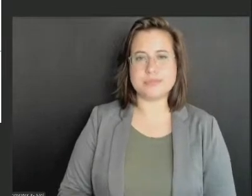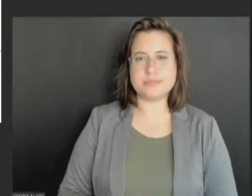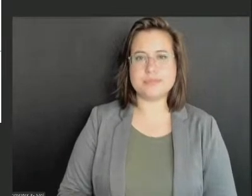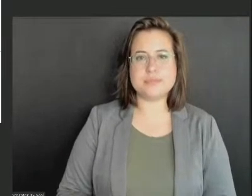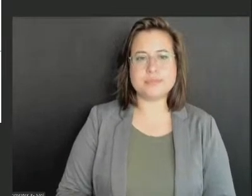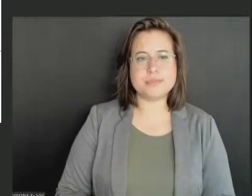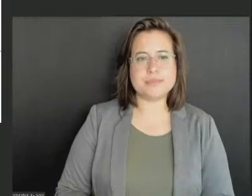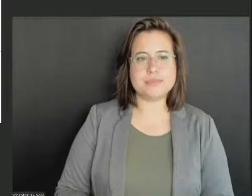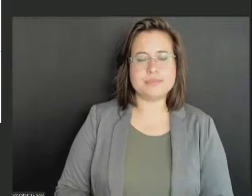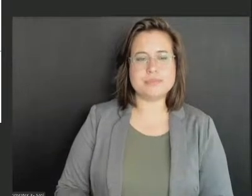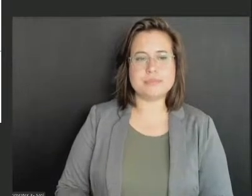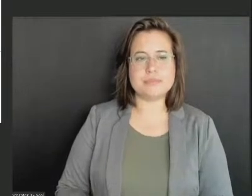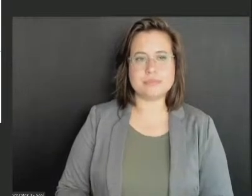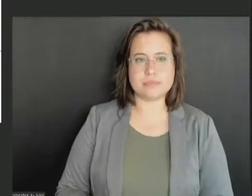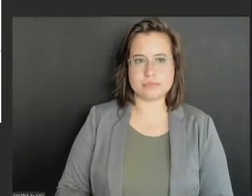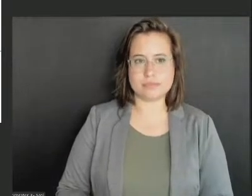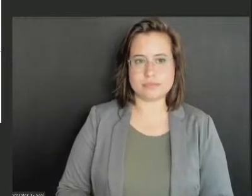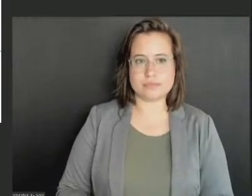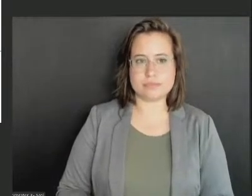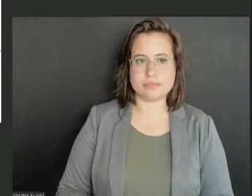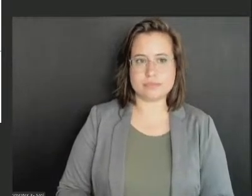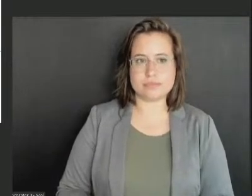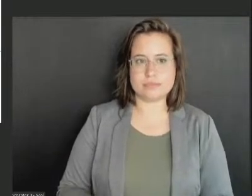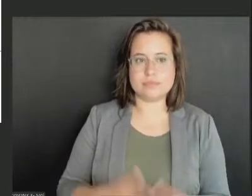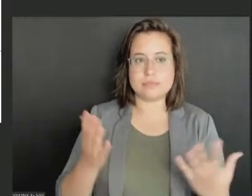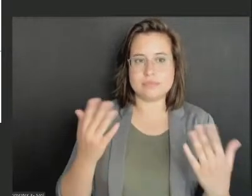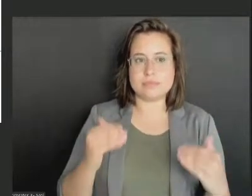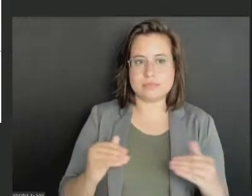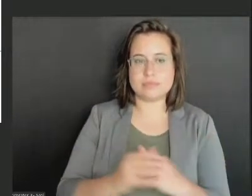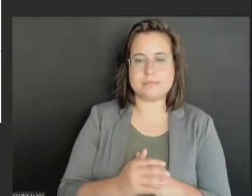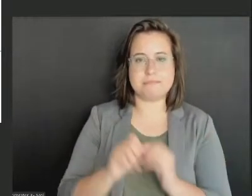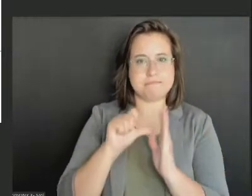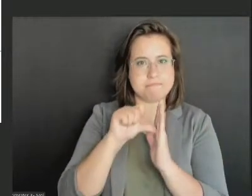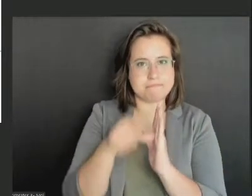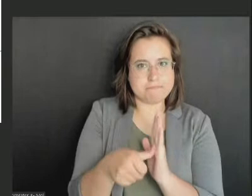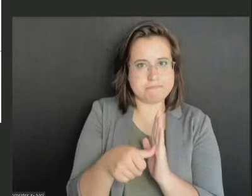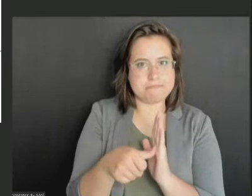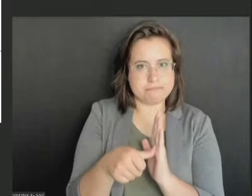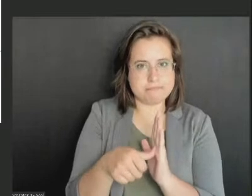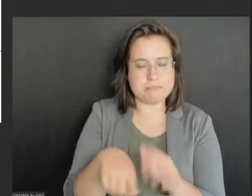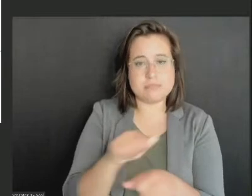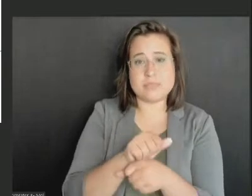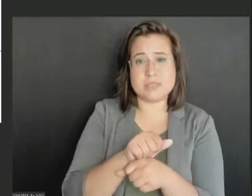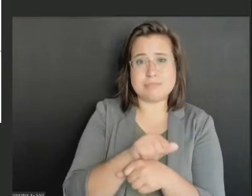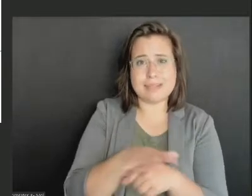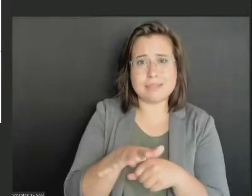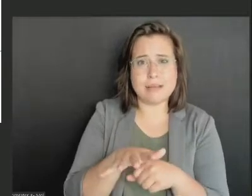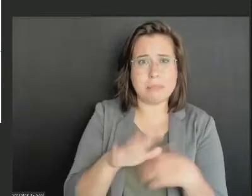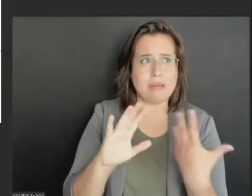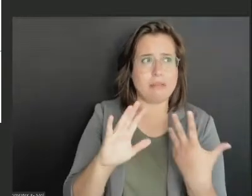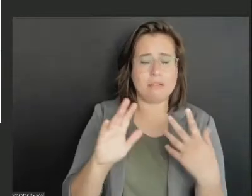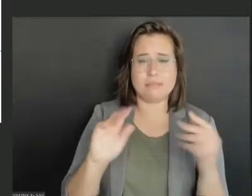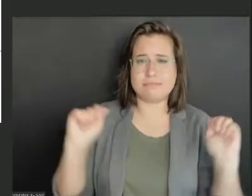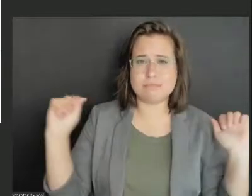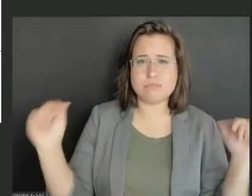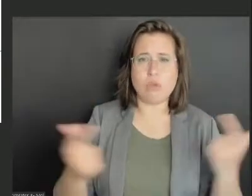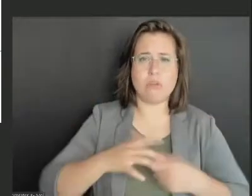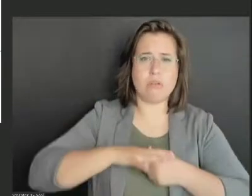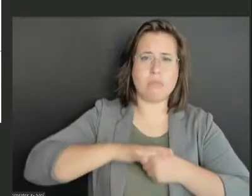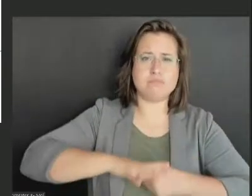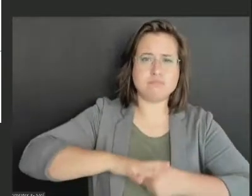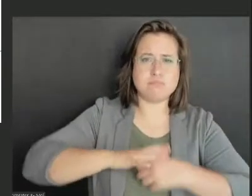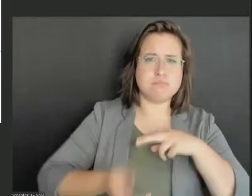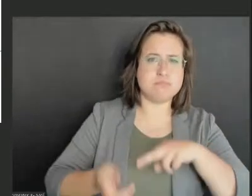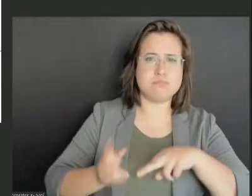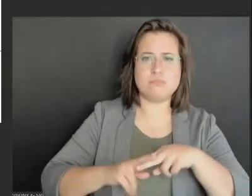Next, I cannot overstate the fact that the pandemic has stressed us all. It has brought about